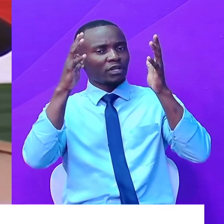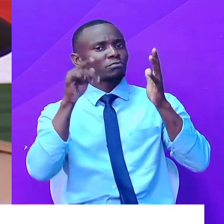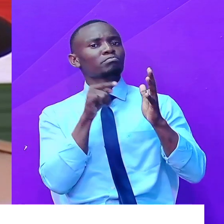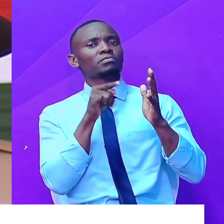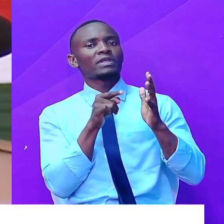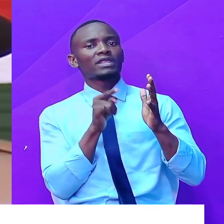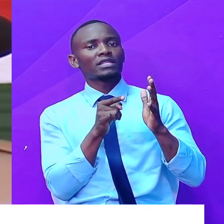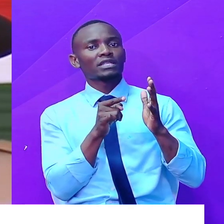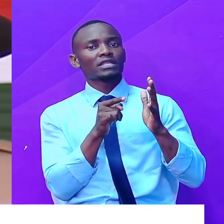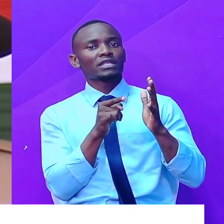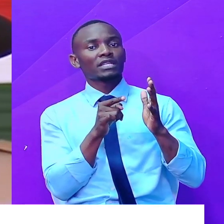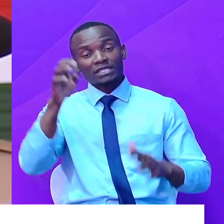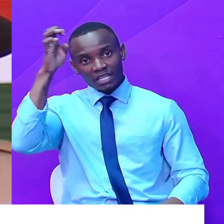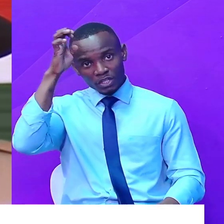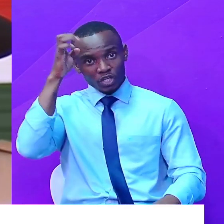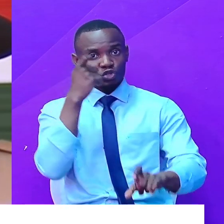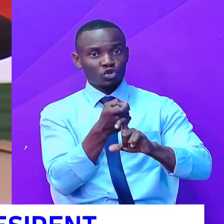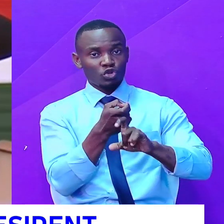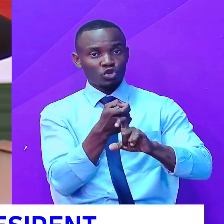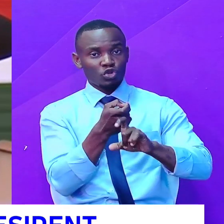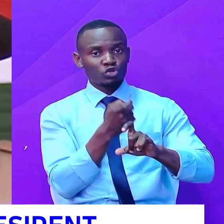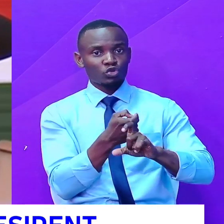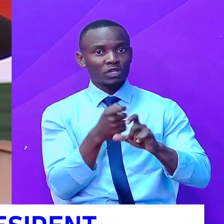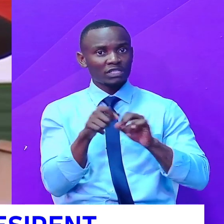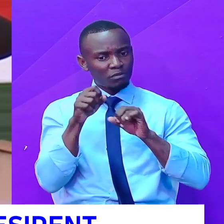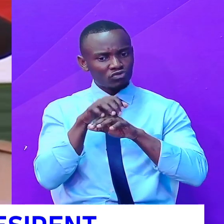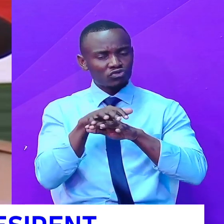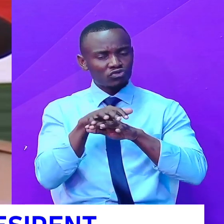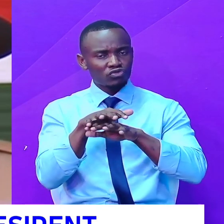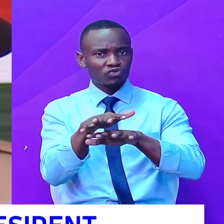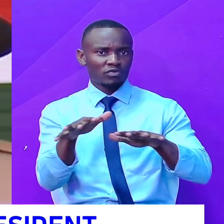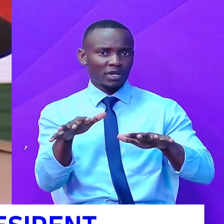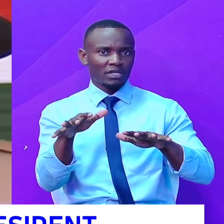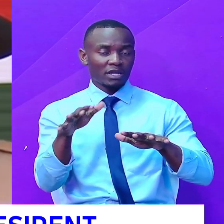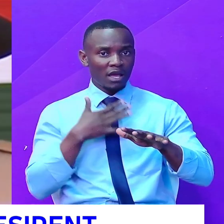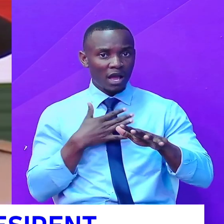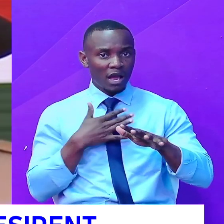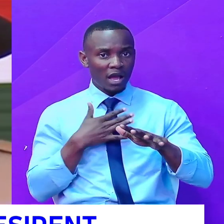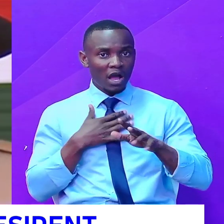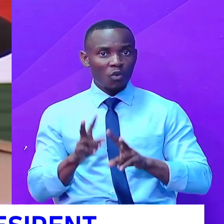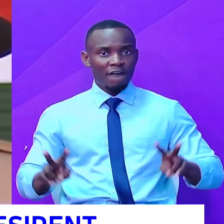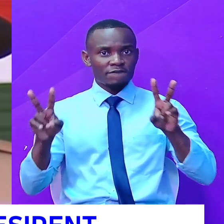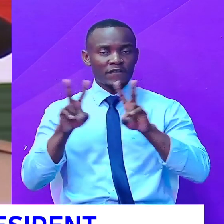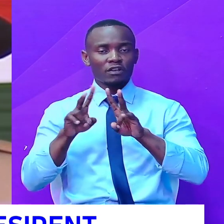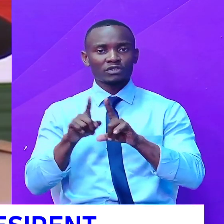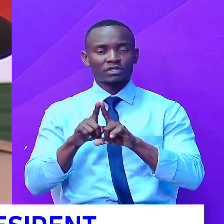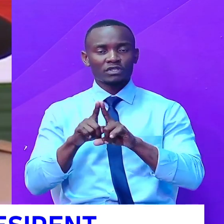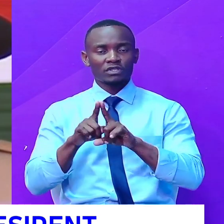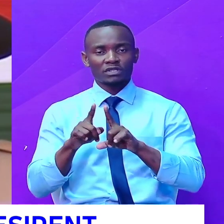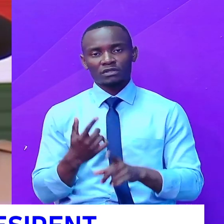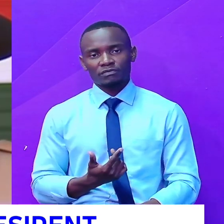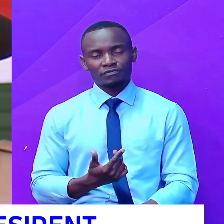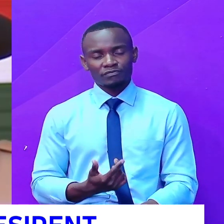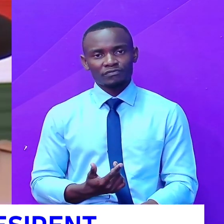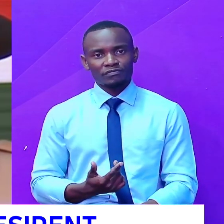educational tool in the transmission of our values and virtues. This